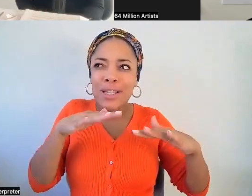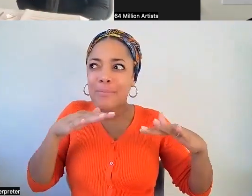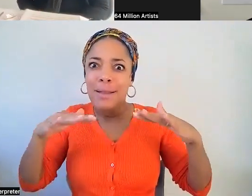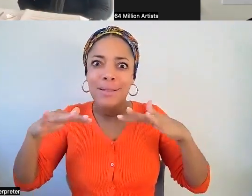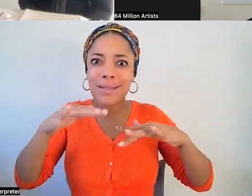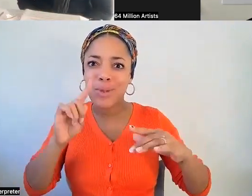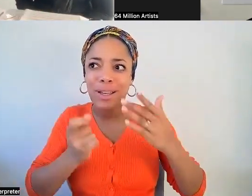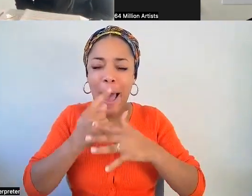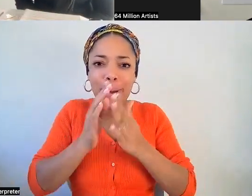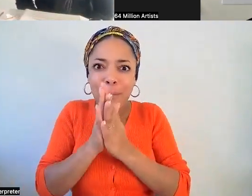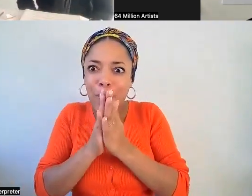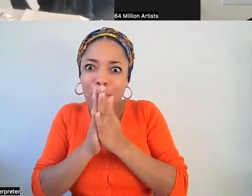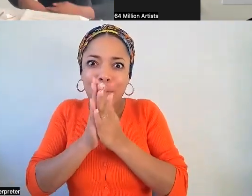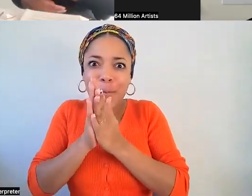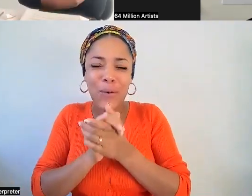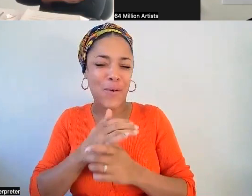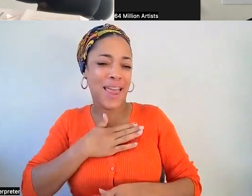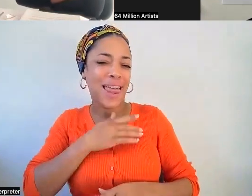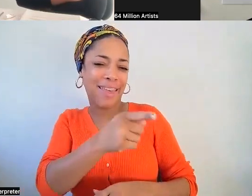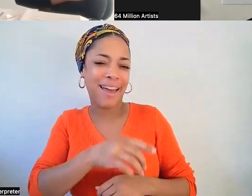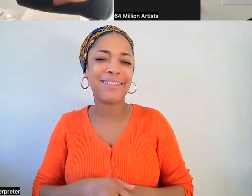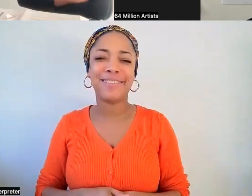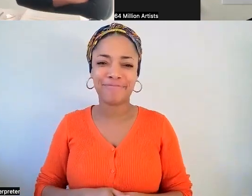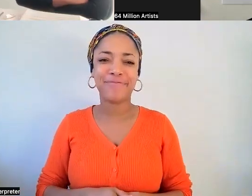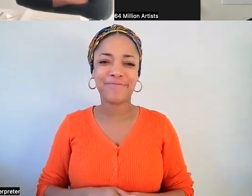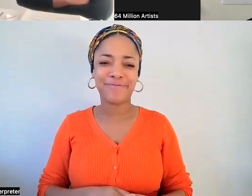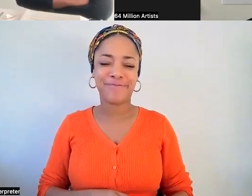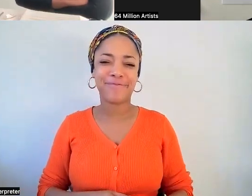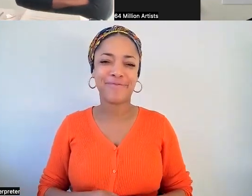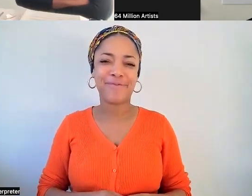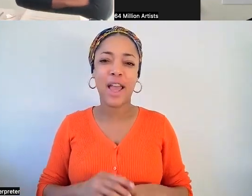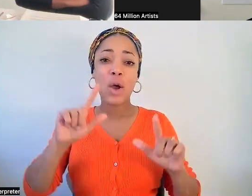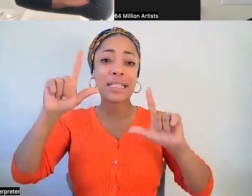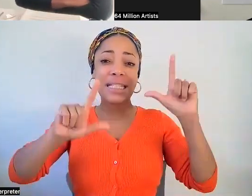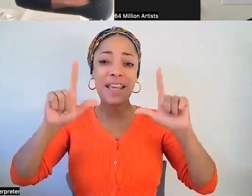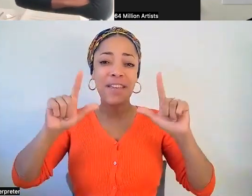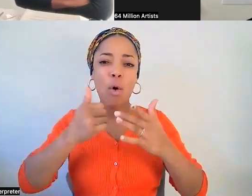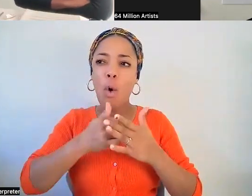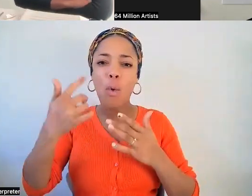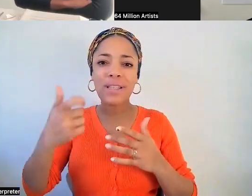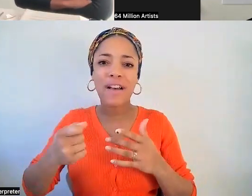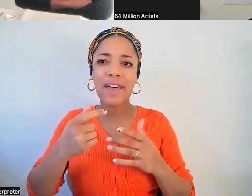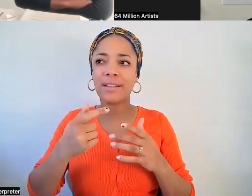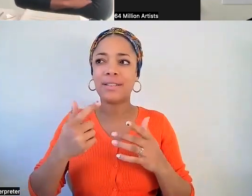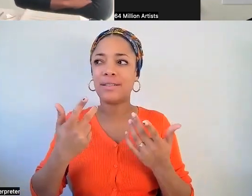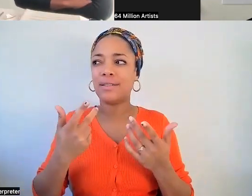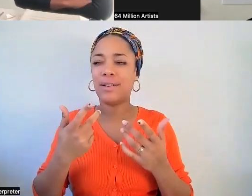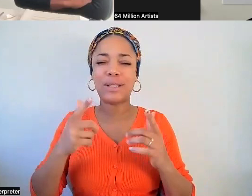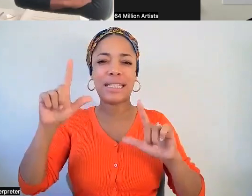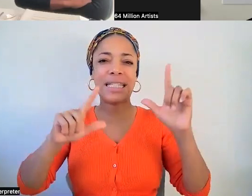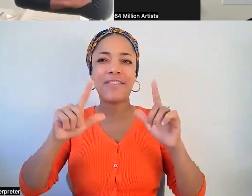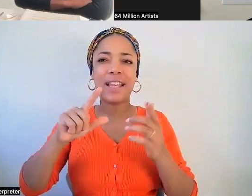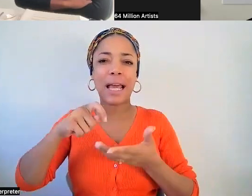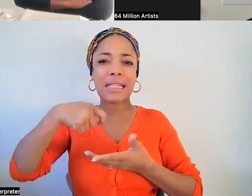Suspense, jeopardy, peril. Yes, that's what they always have on TV serials. They always have to have peril and